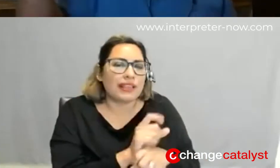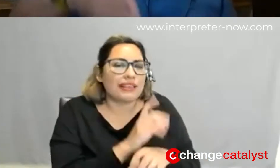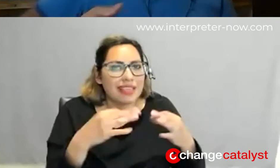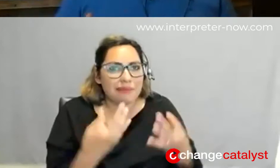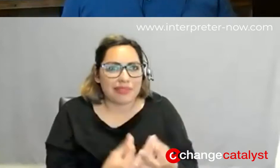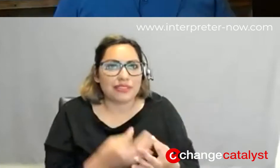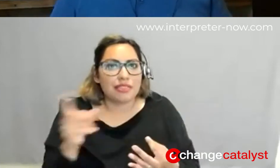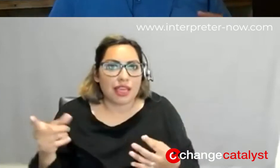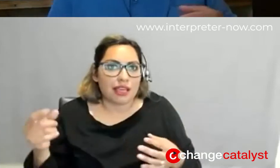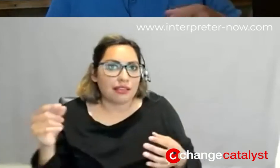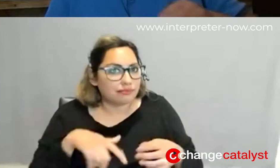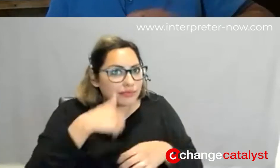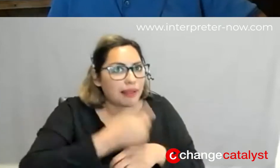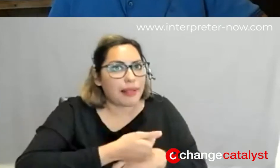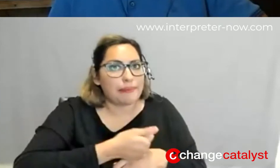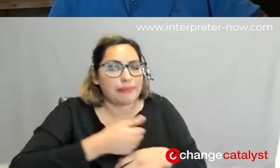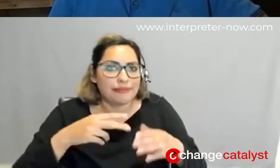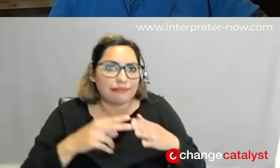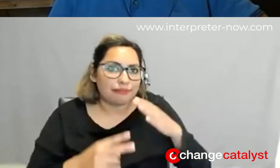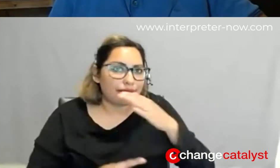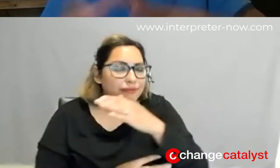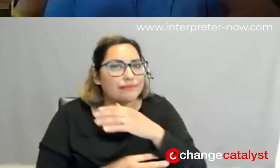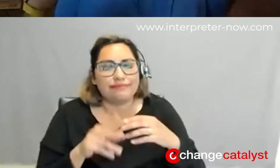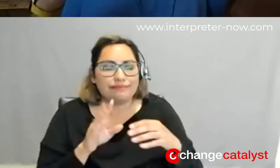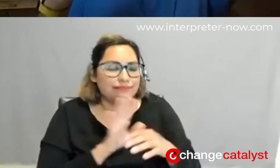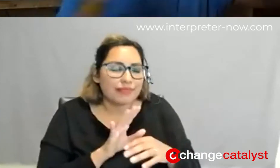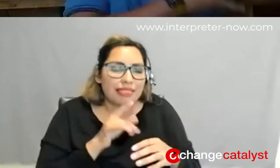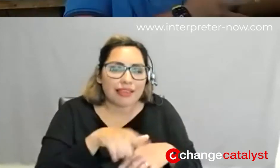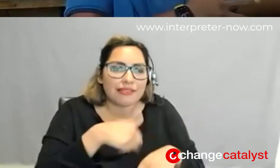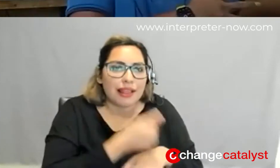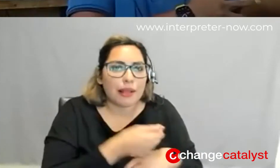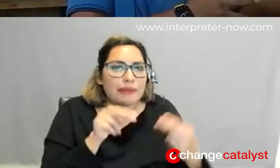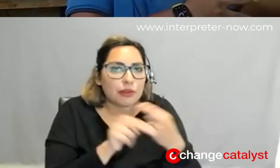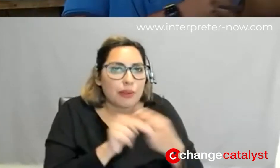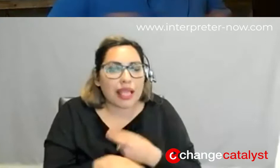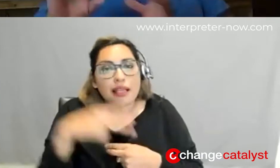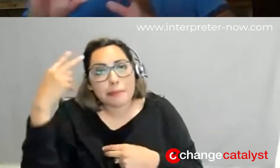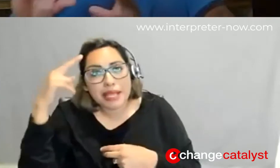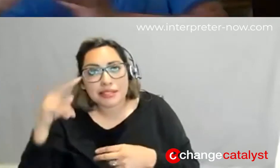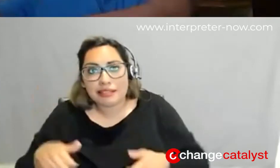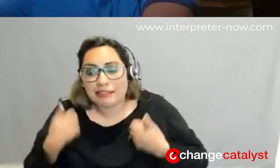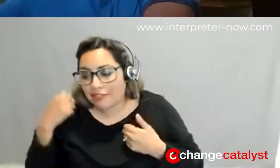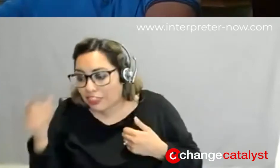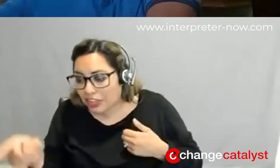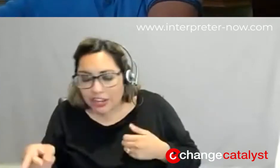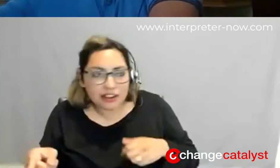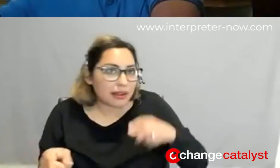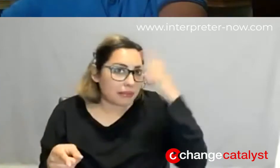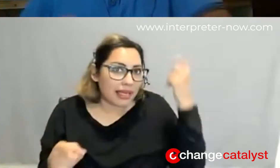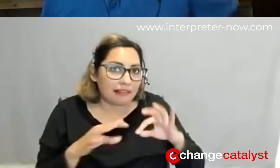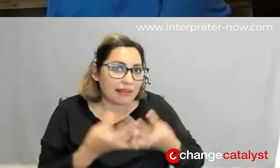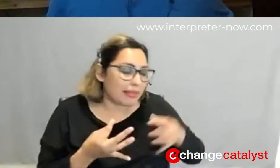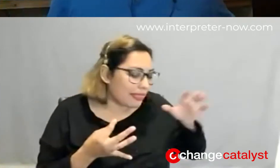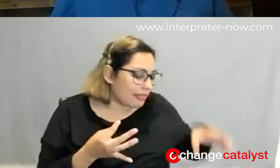was put in between our neighborhood when I was younger. And all the Mexicans were on one side and all the Black families were on the other